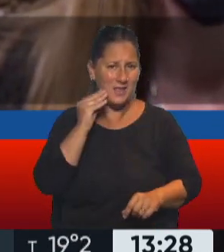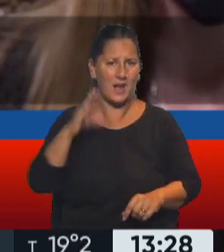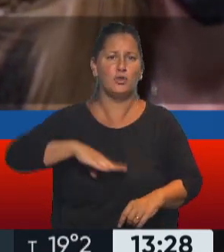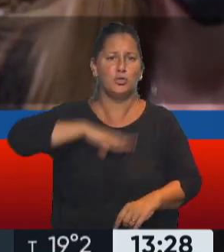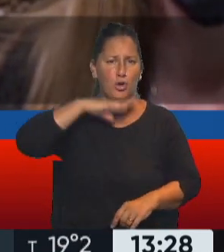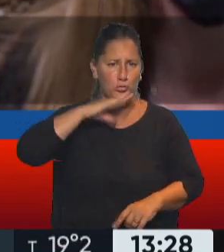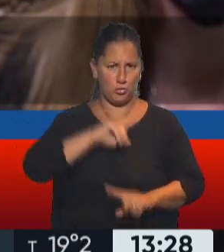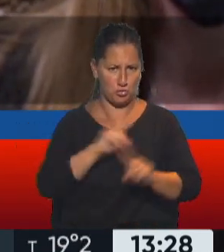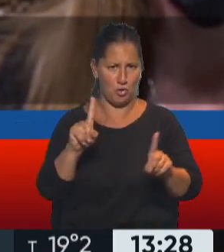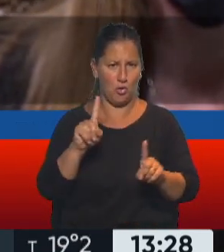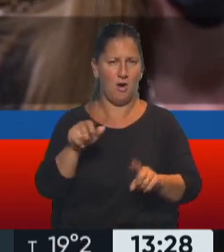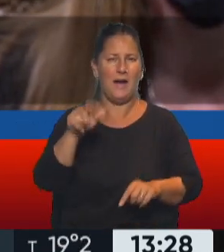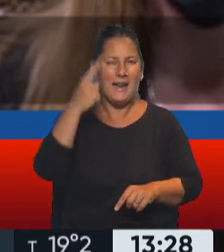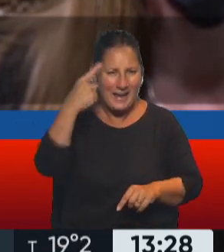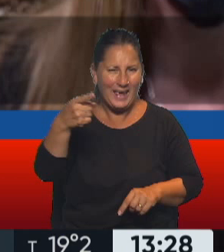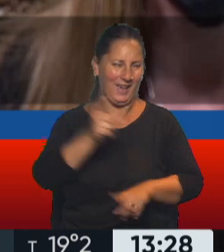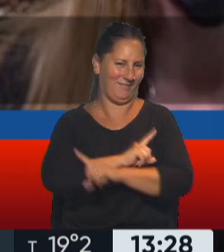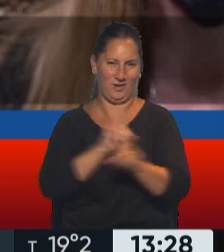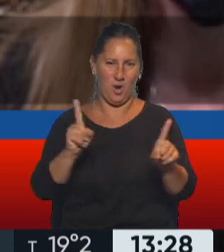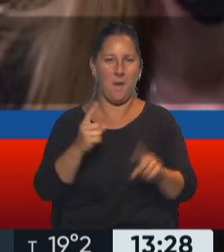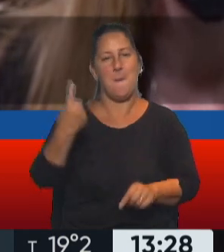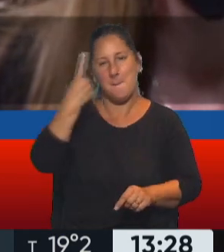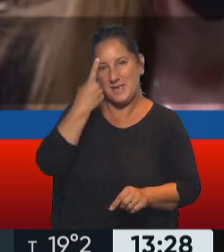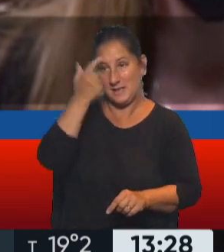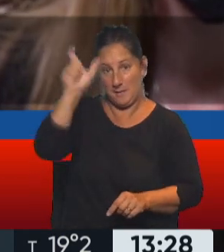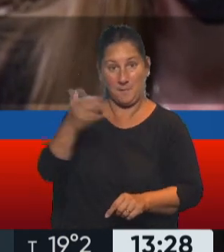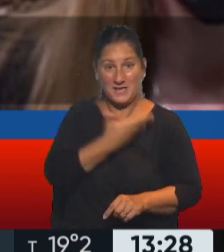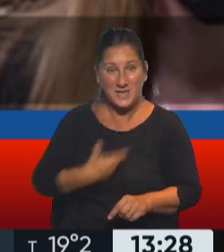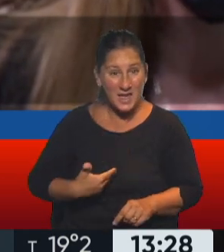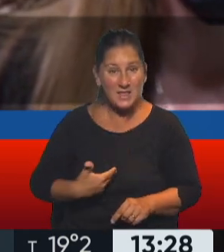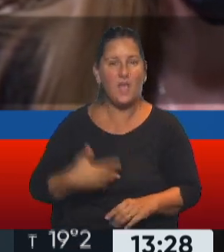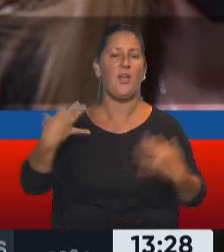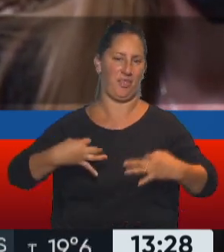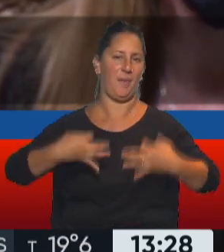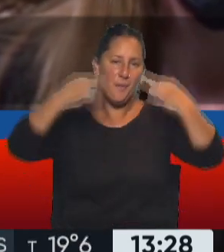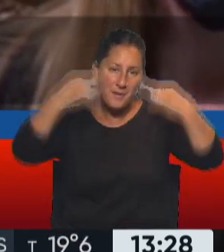word of it. They think the Prime Minister should do the decent thing and resign.